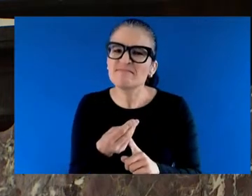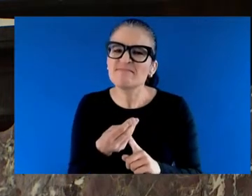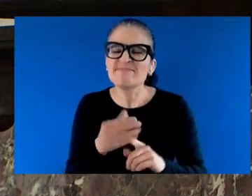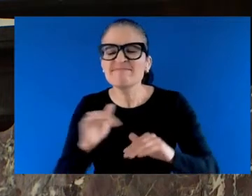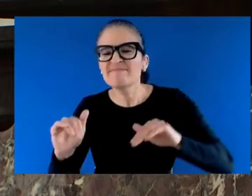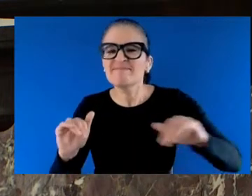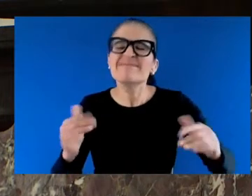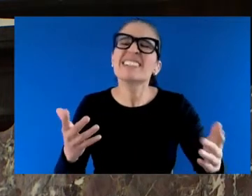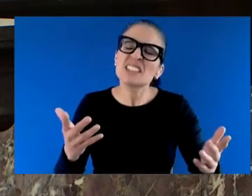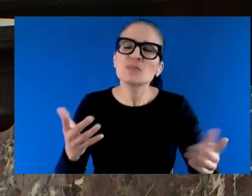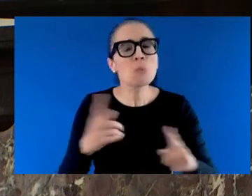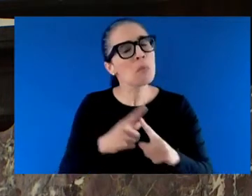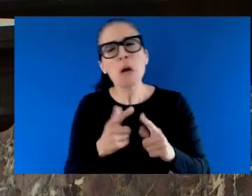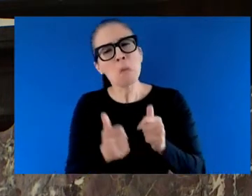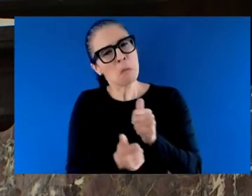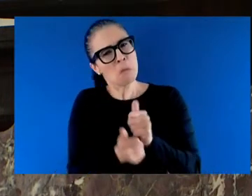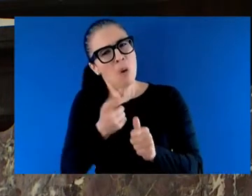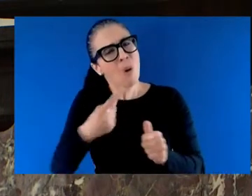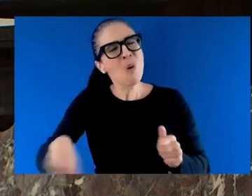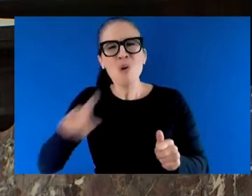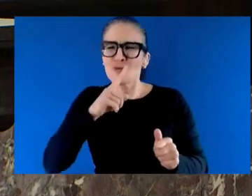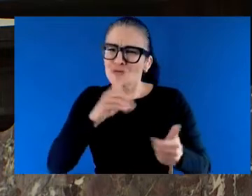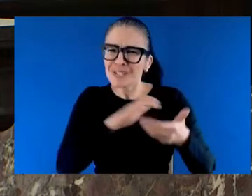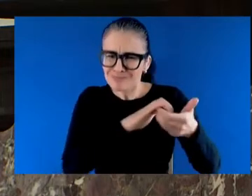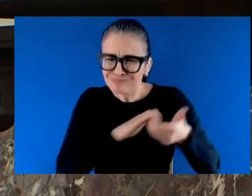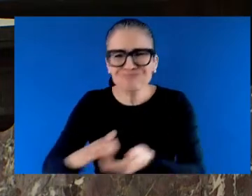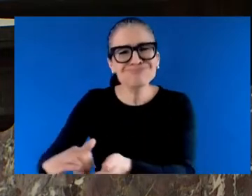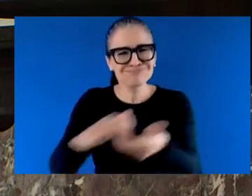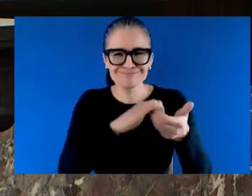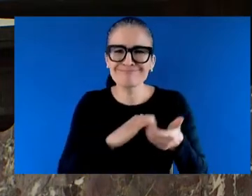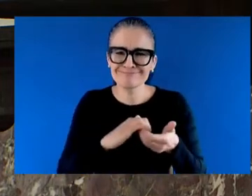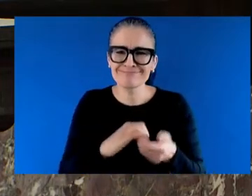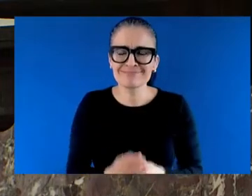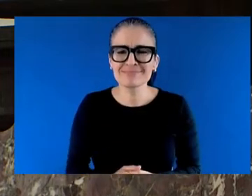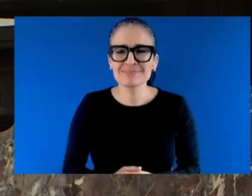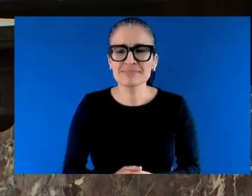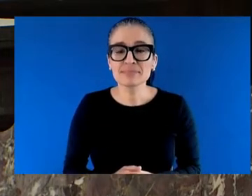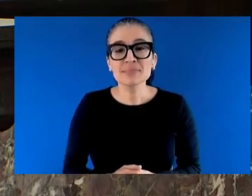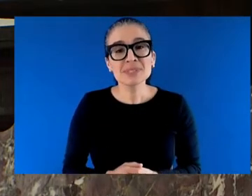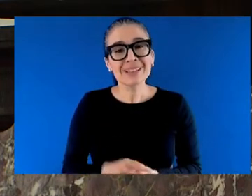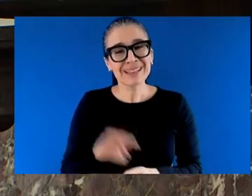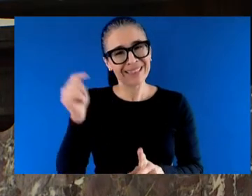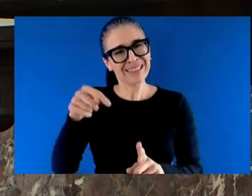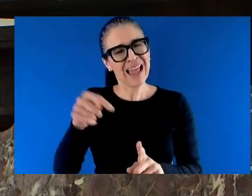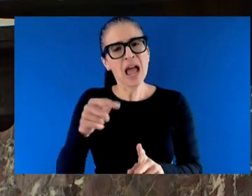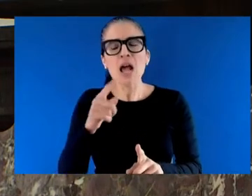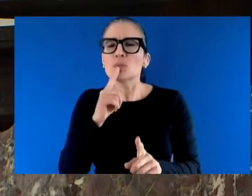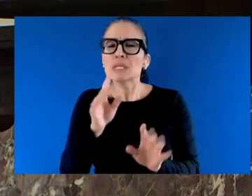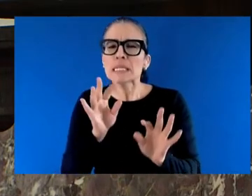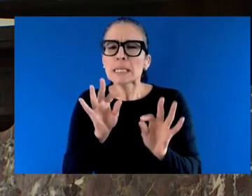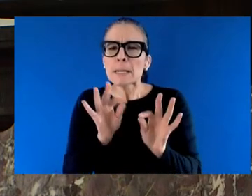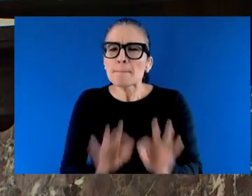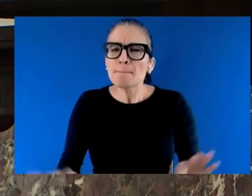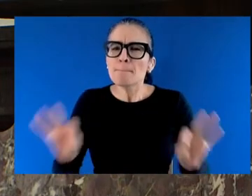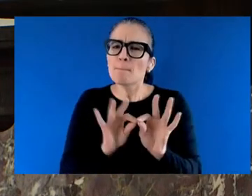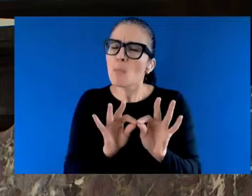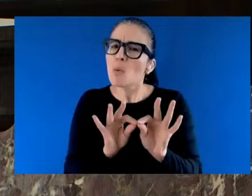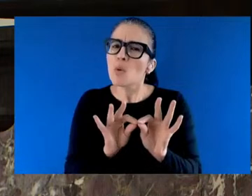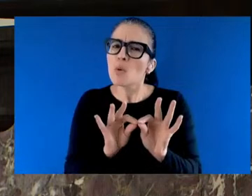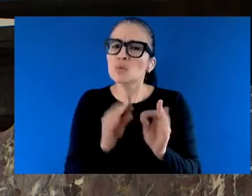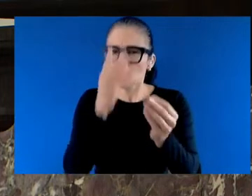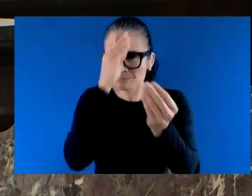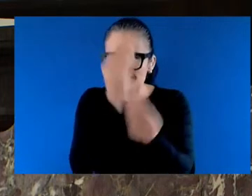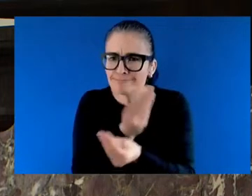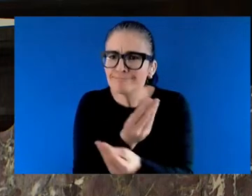discrimination thrive. That is why it is crucial to combat against disinformation and misinformation while nurturing social connectedness, truth, and